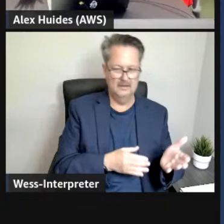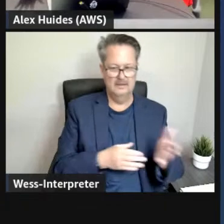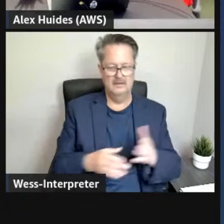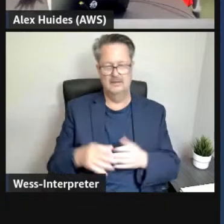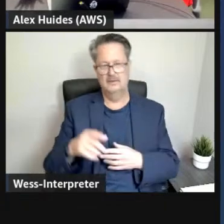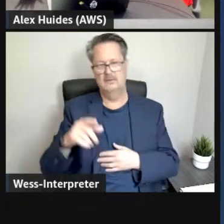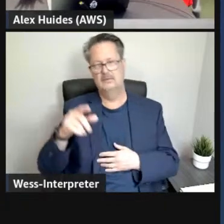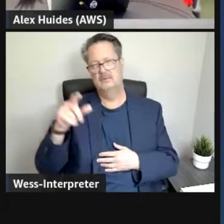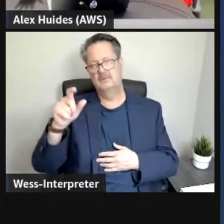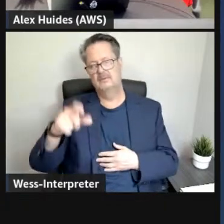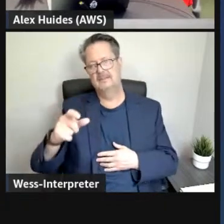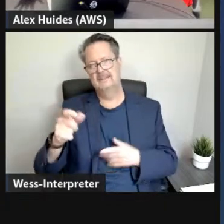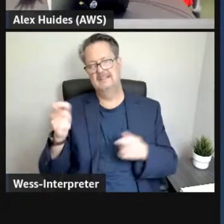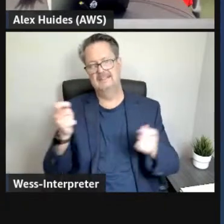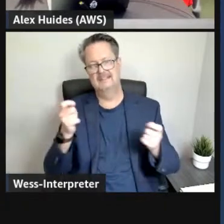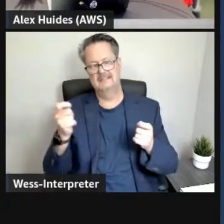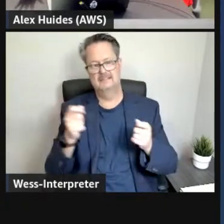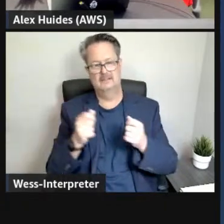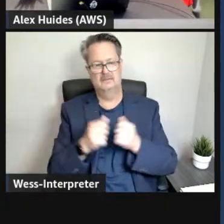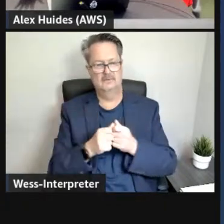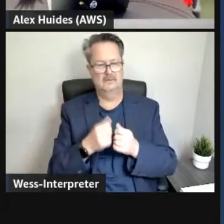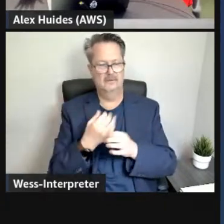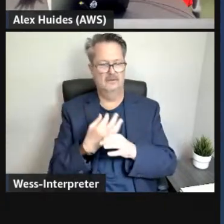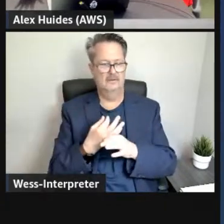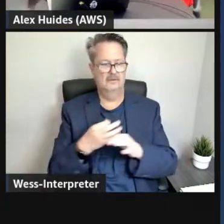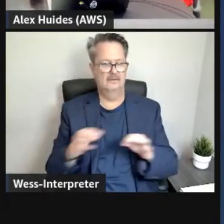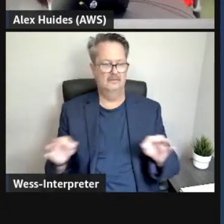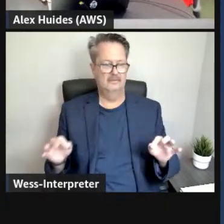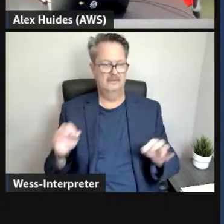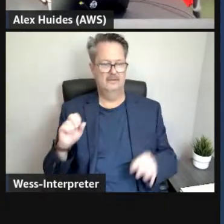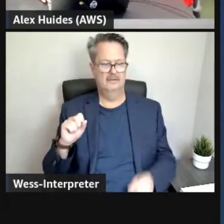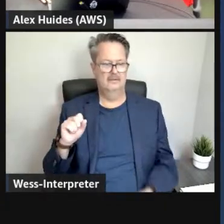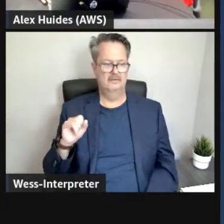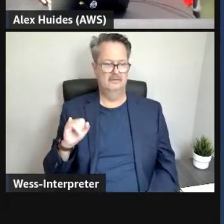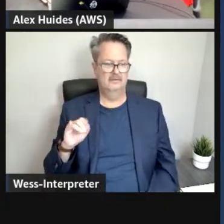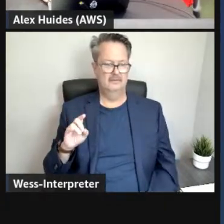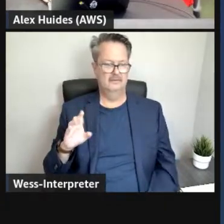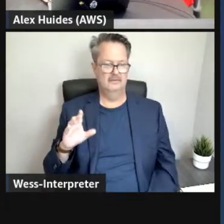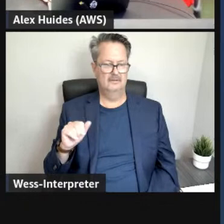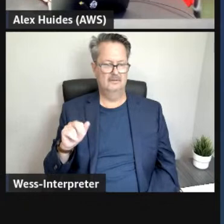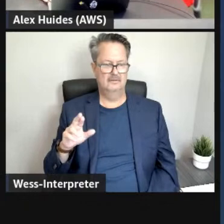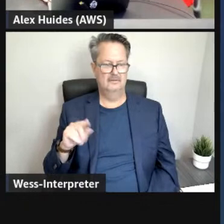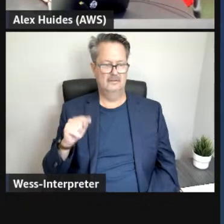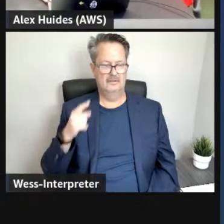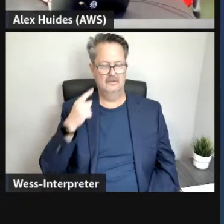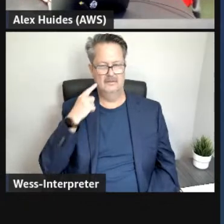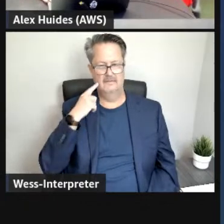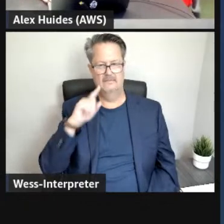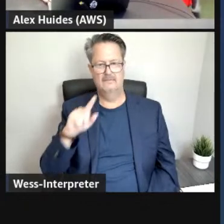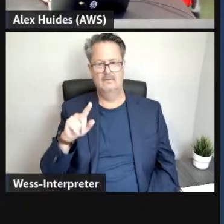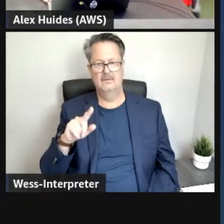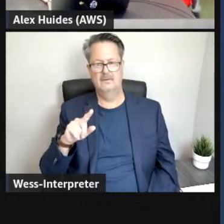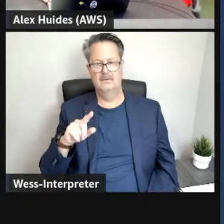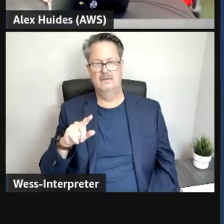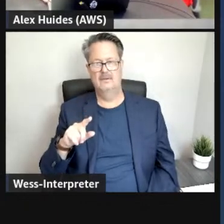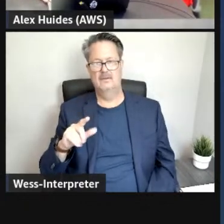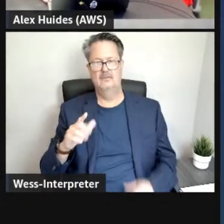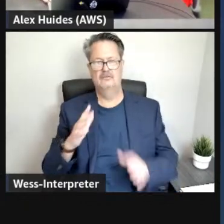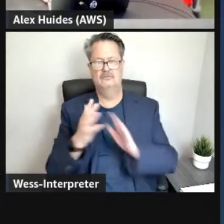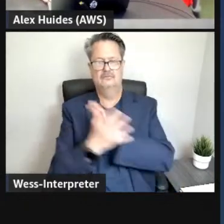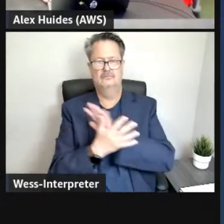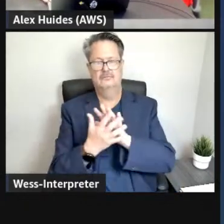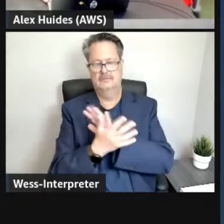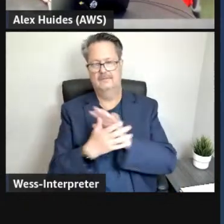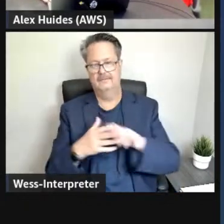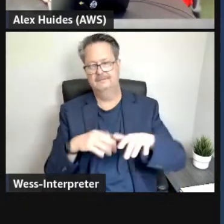with the fleet of sidecar that was needed for the service meshes. Traffic and access controls,